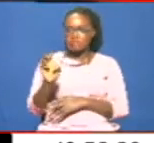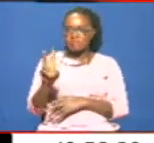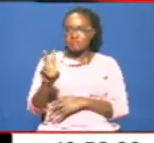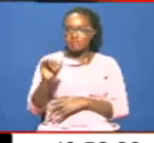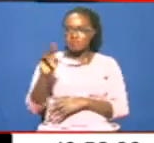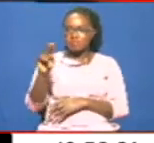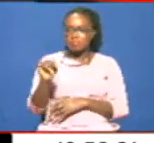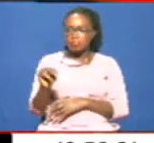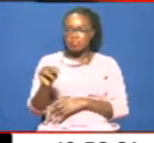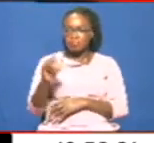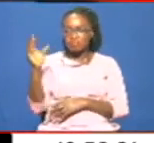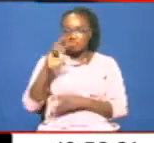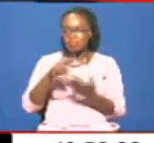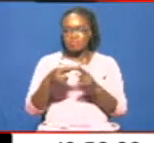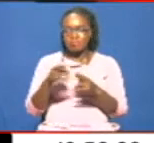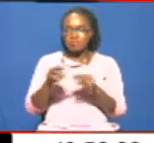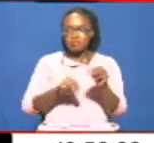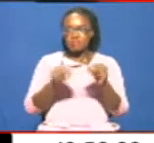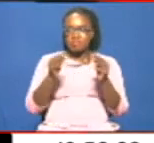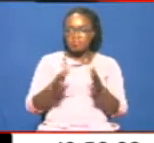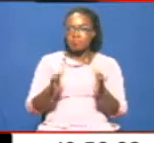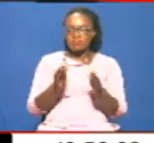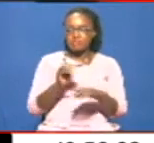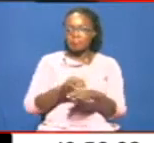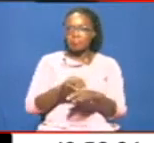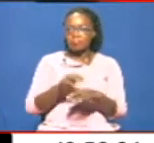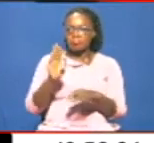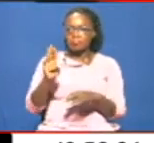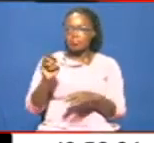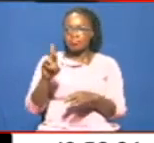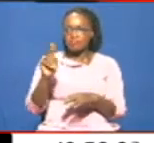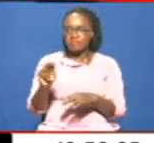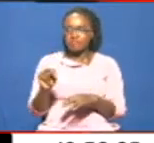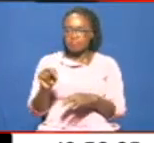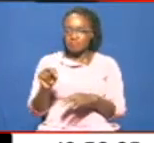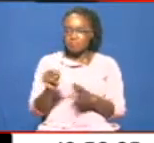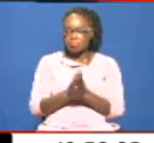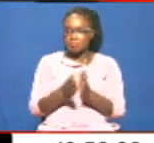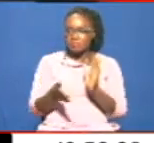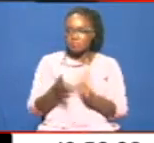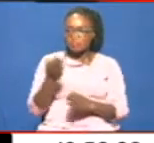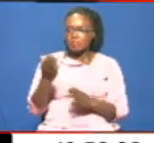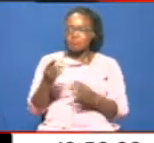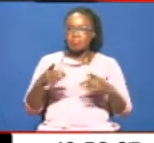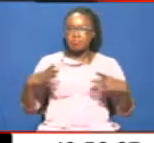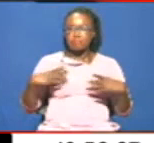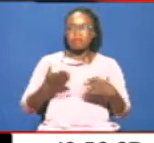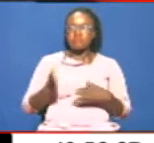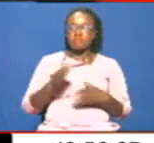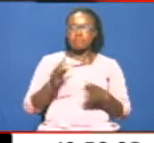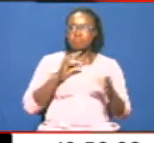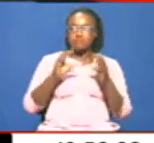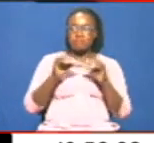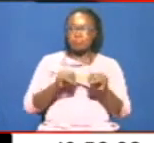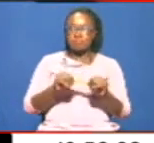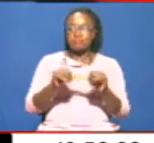client relationship manager at Ban Manufacturing. We want to take a quick break here on BizCheck. When we come back, this conversation continues.